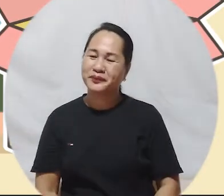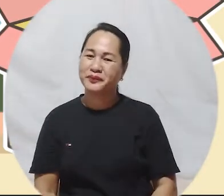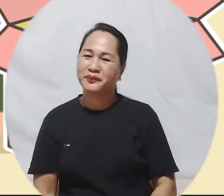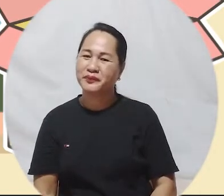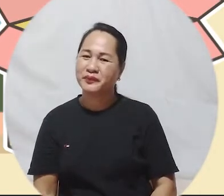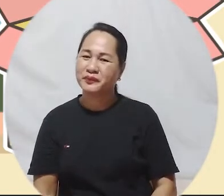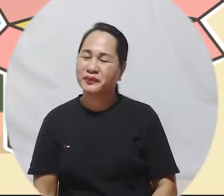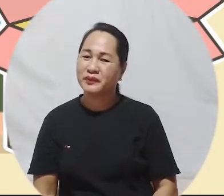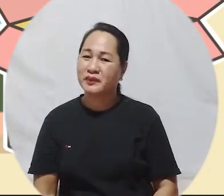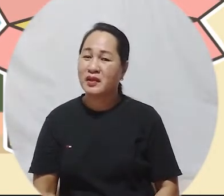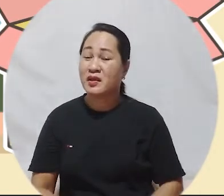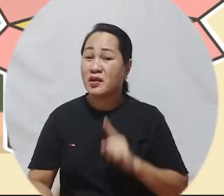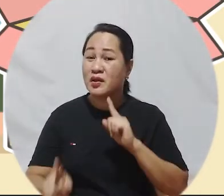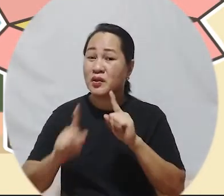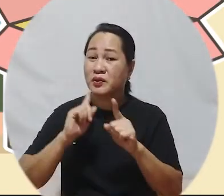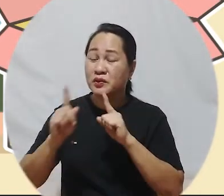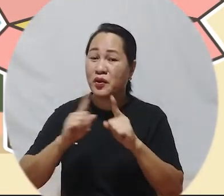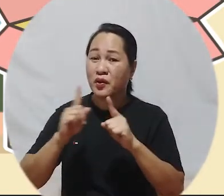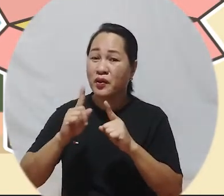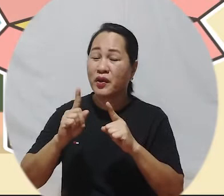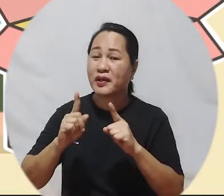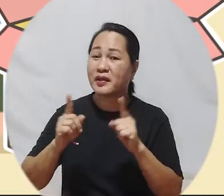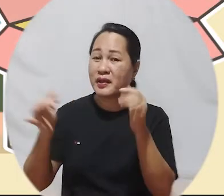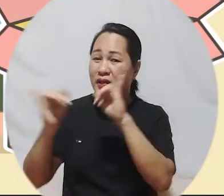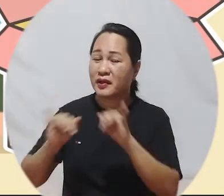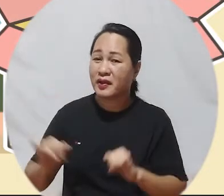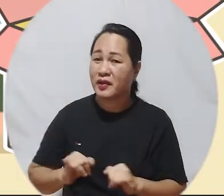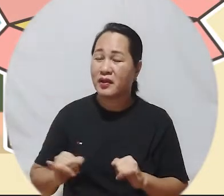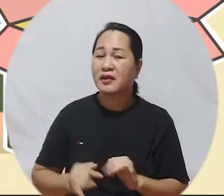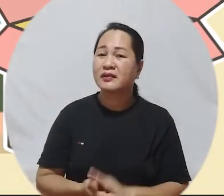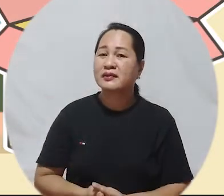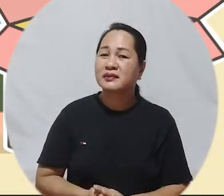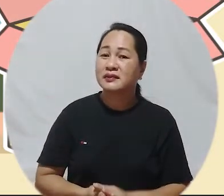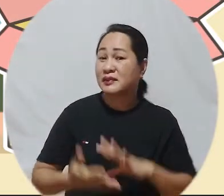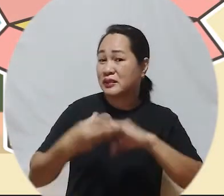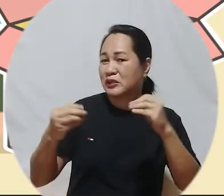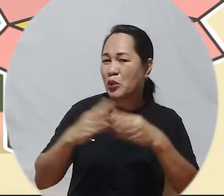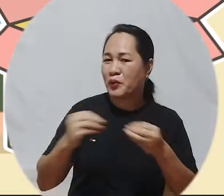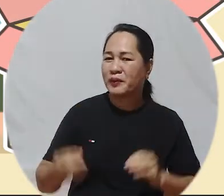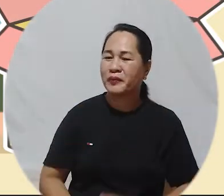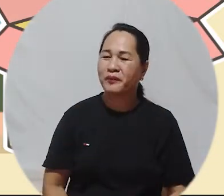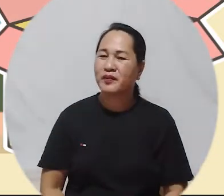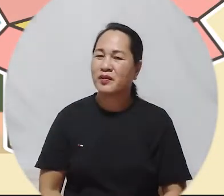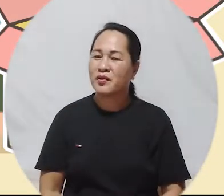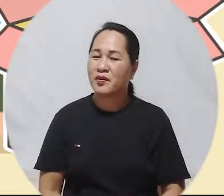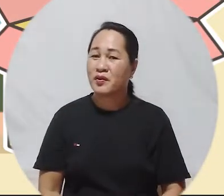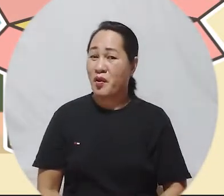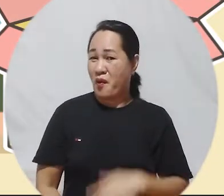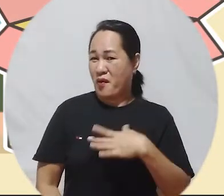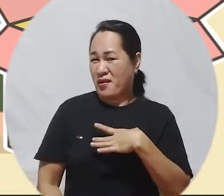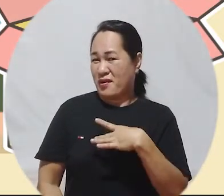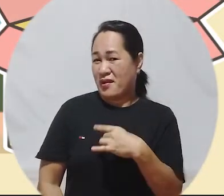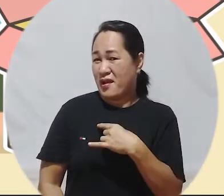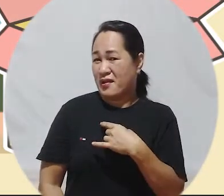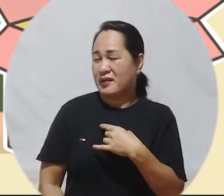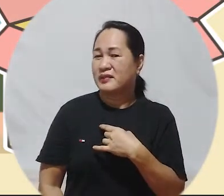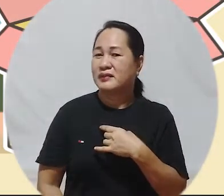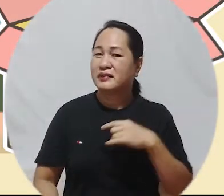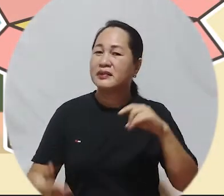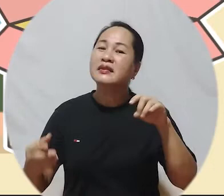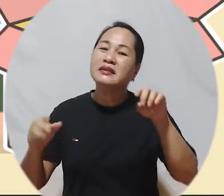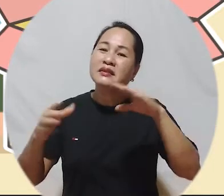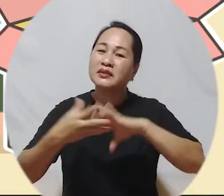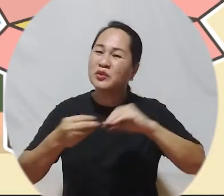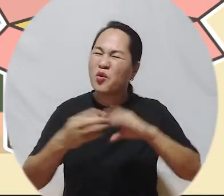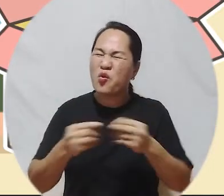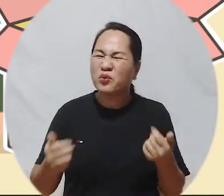be? These talking characters are from the story The Tortoise and the Hare. One of my favorite stories.